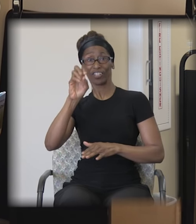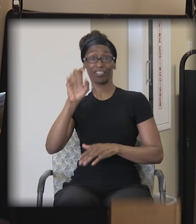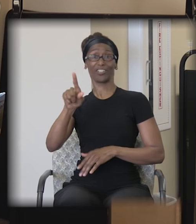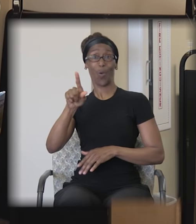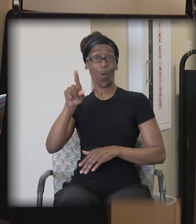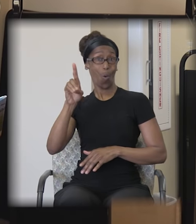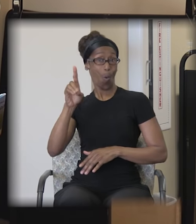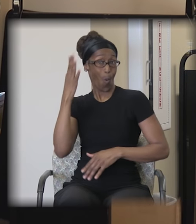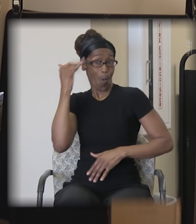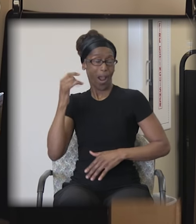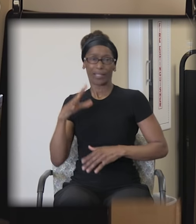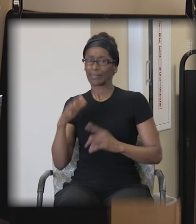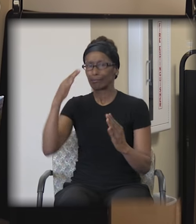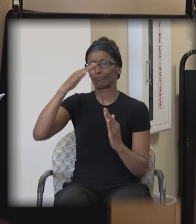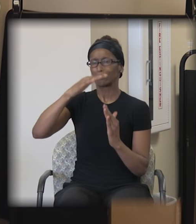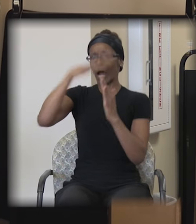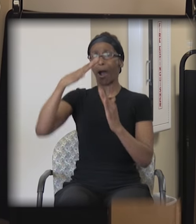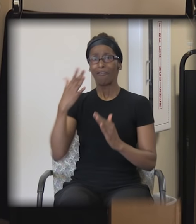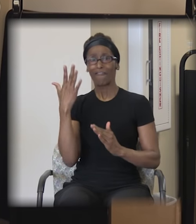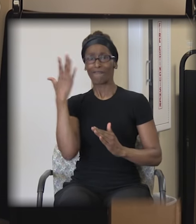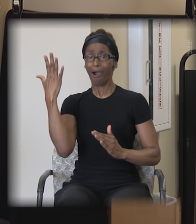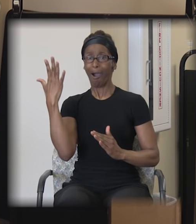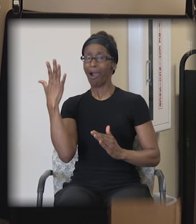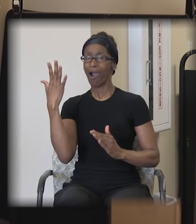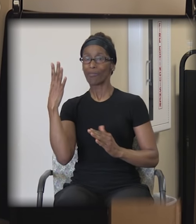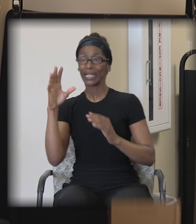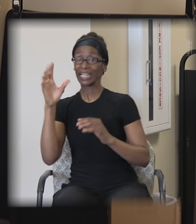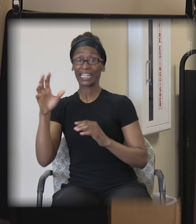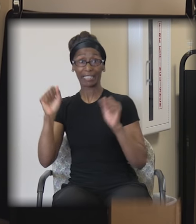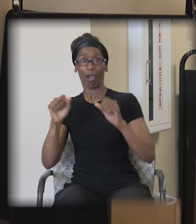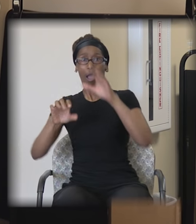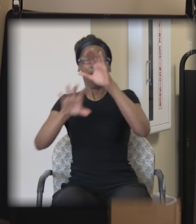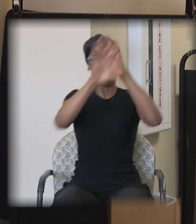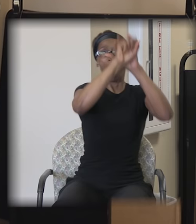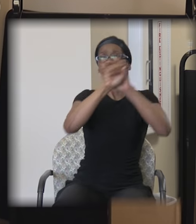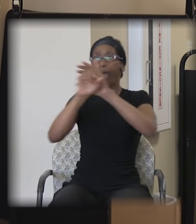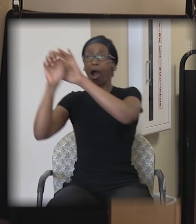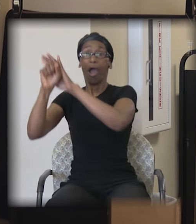outfielders to get hitters out by catching hard to reach fly balls.